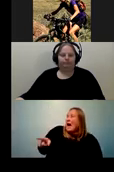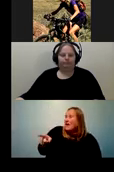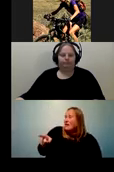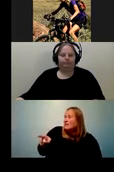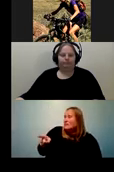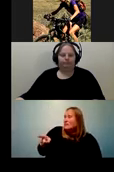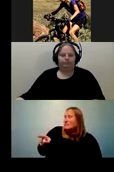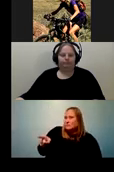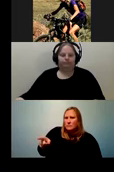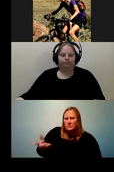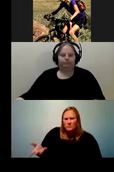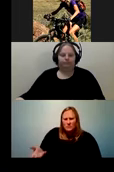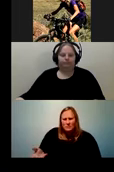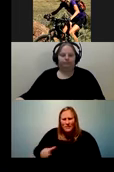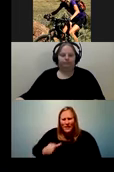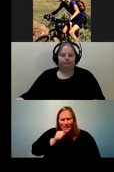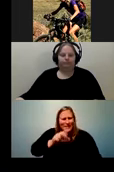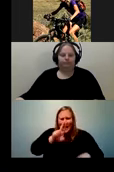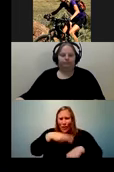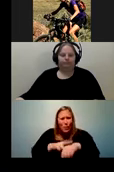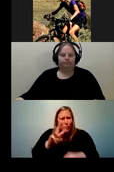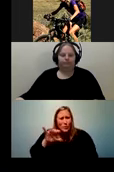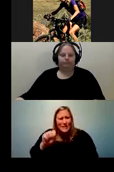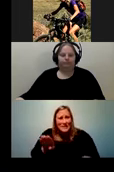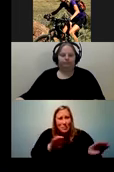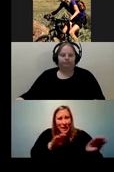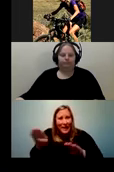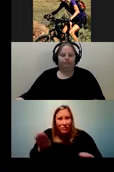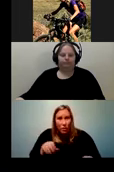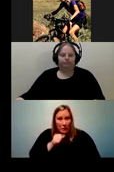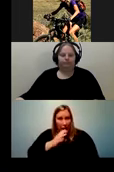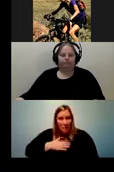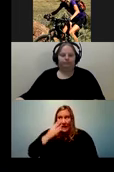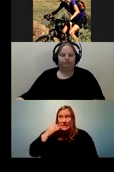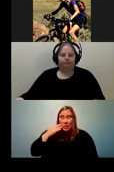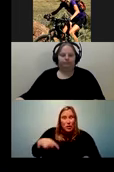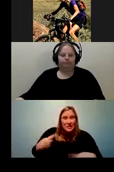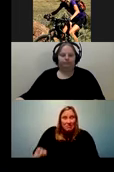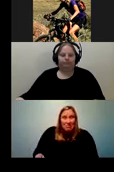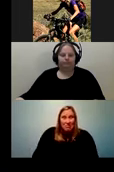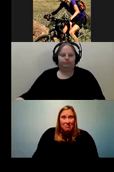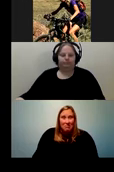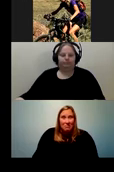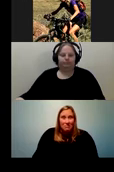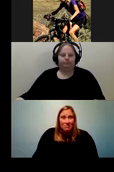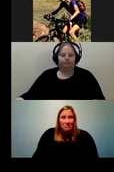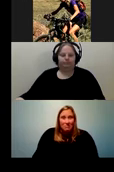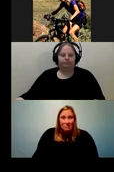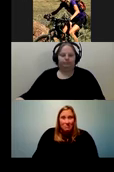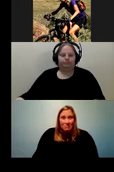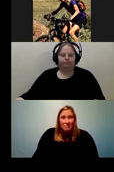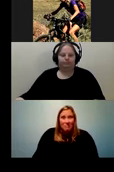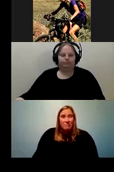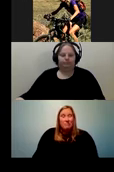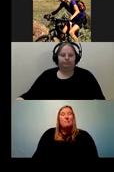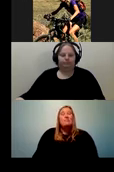Now, that's not normal Wisconsin behavior. Not in my experience. I think we all wake up. My